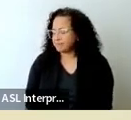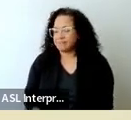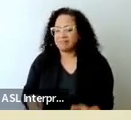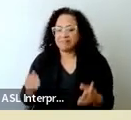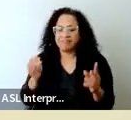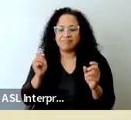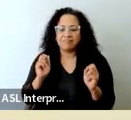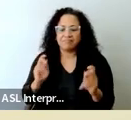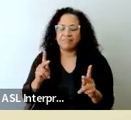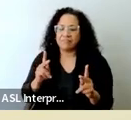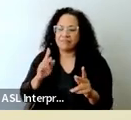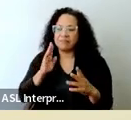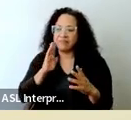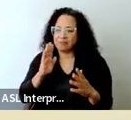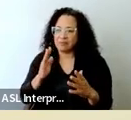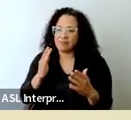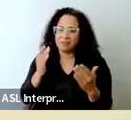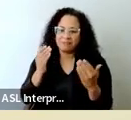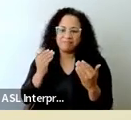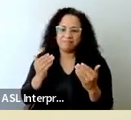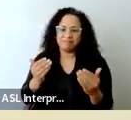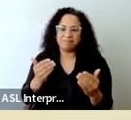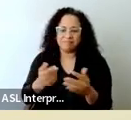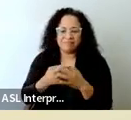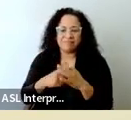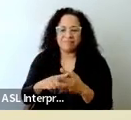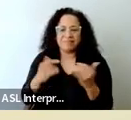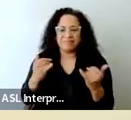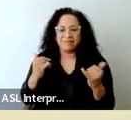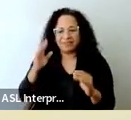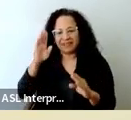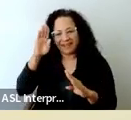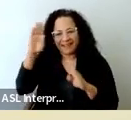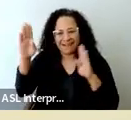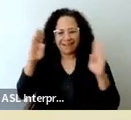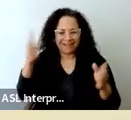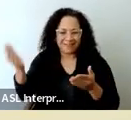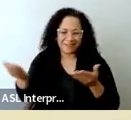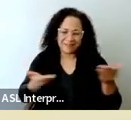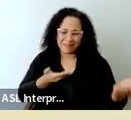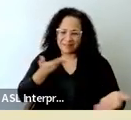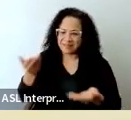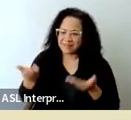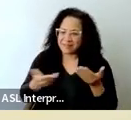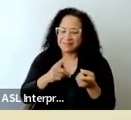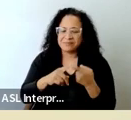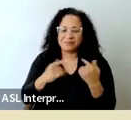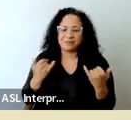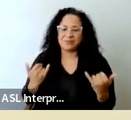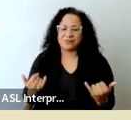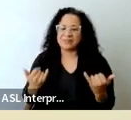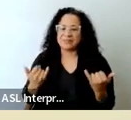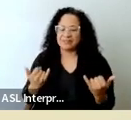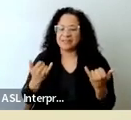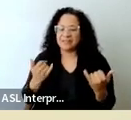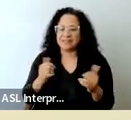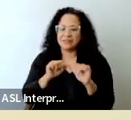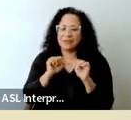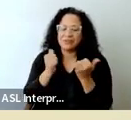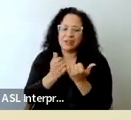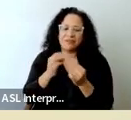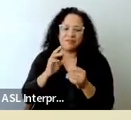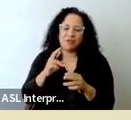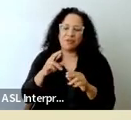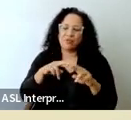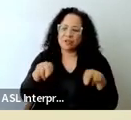Okay, we will get started now. Hello, everyone, and welcome to today's Association of Regional